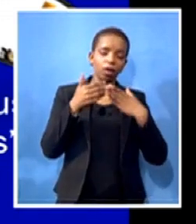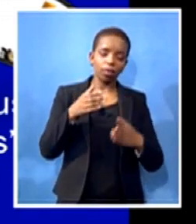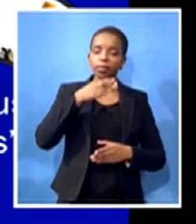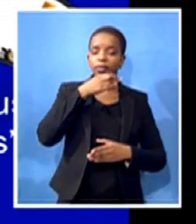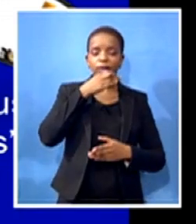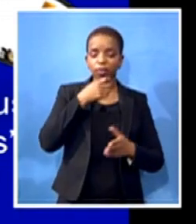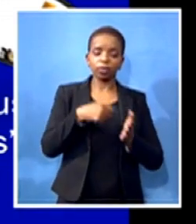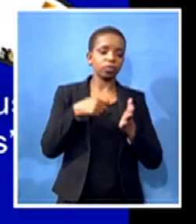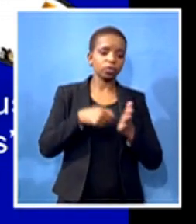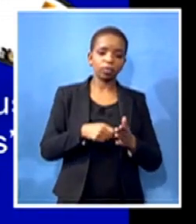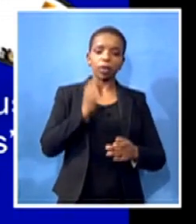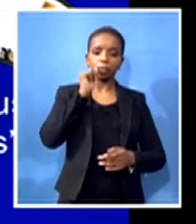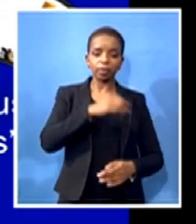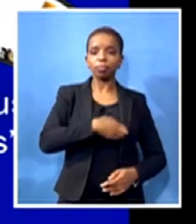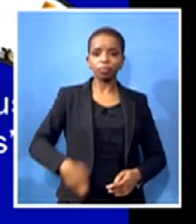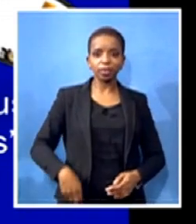right to alcohol,